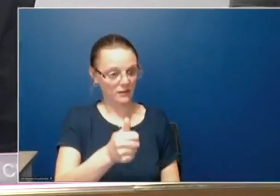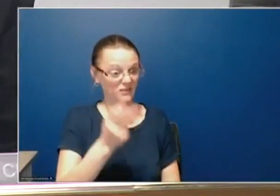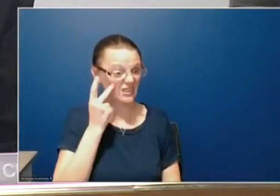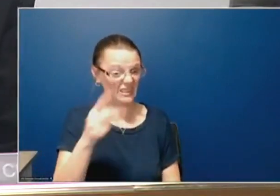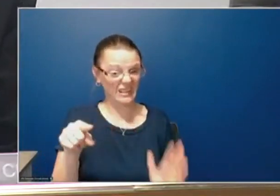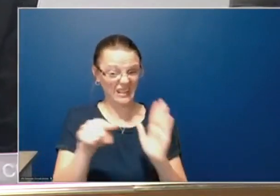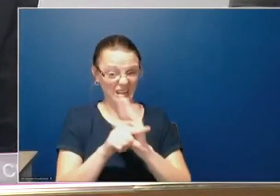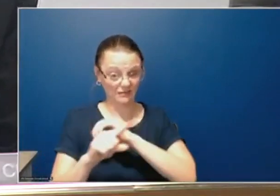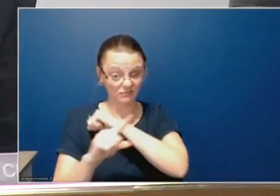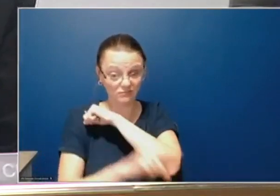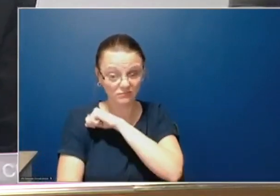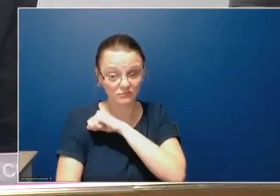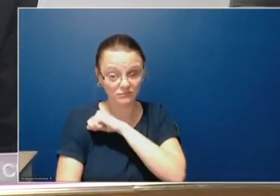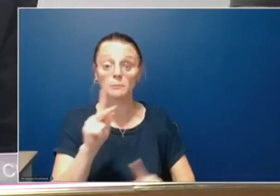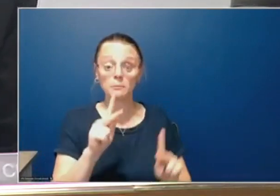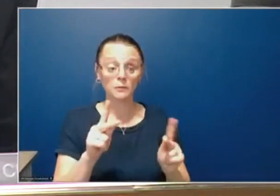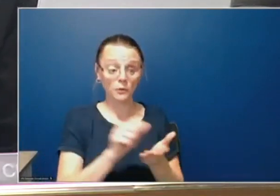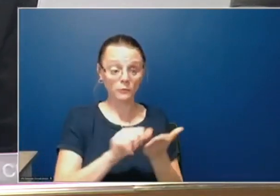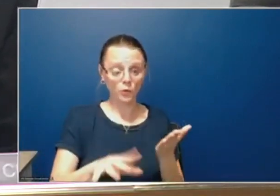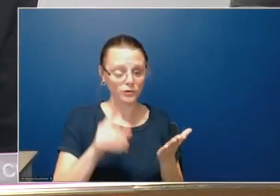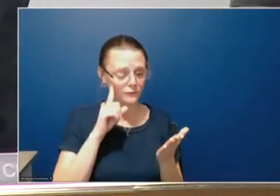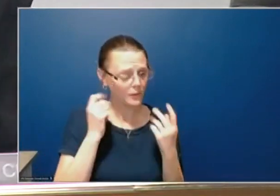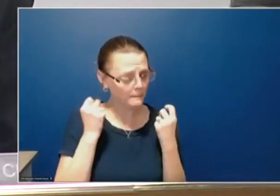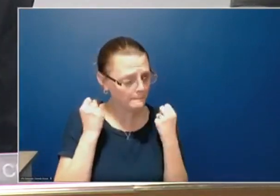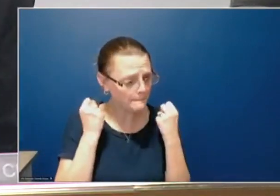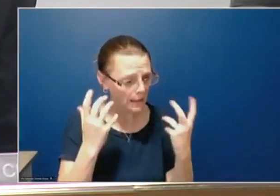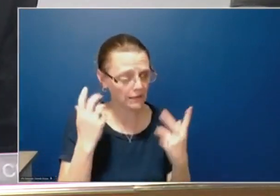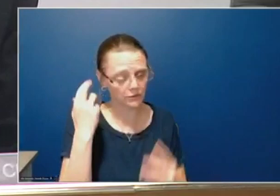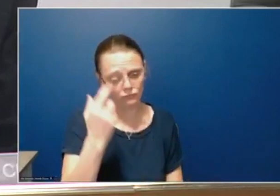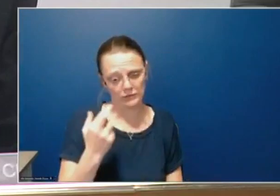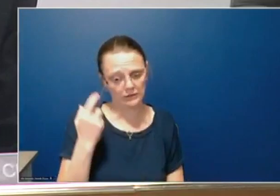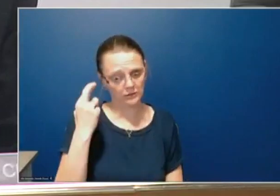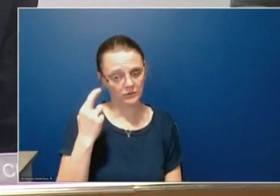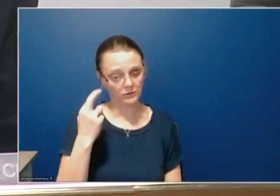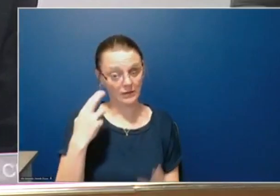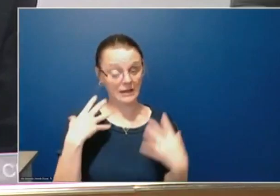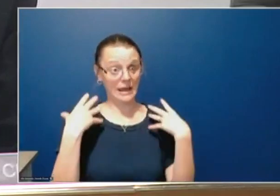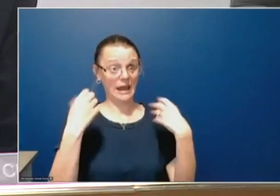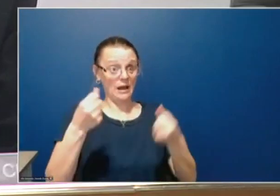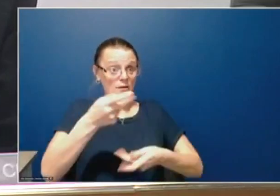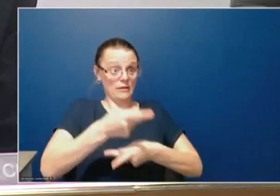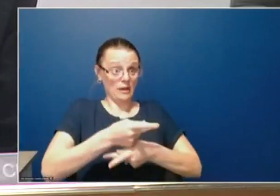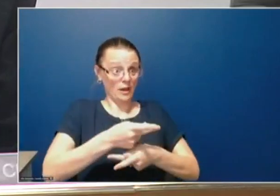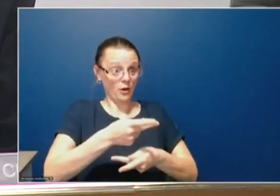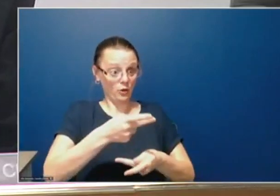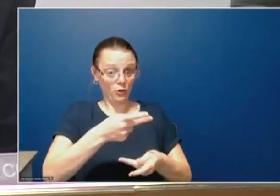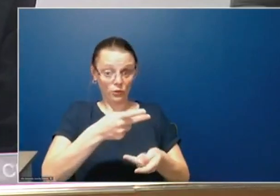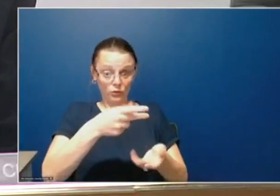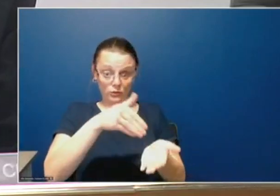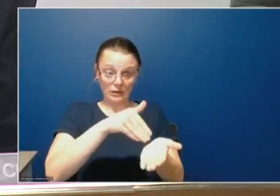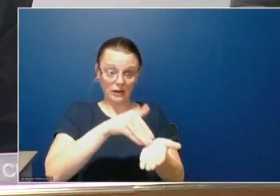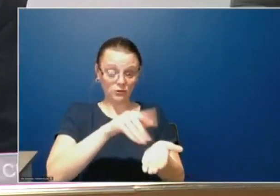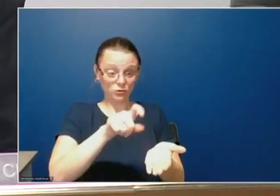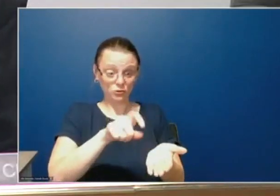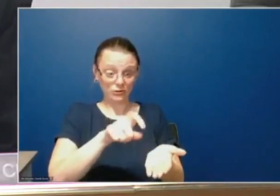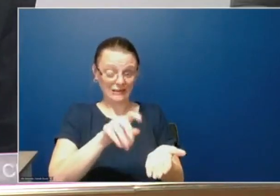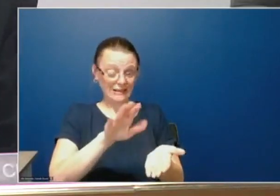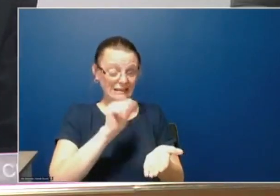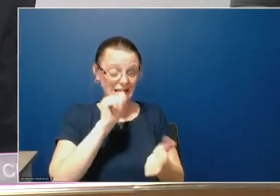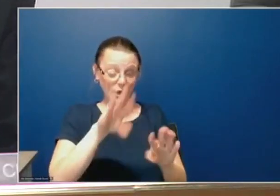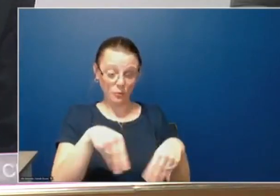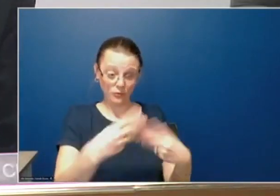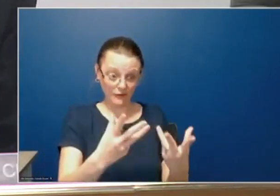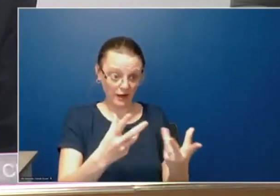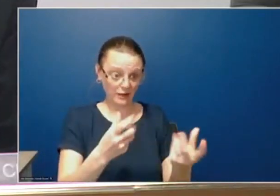People have abortions for many reasons, and no healthcare provider should have to wait until the patient's life is on the line to provide basic and essential